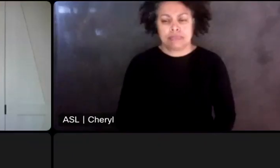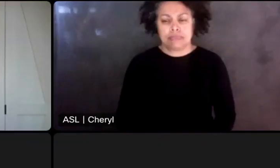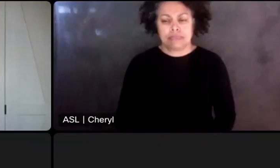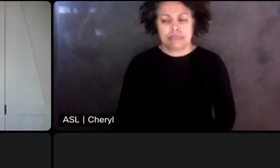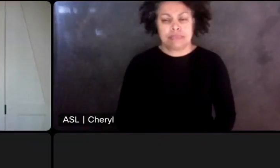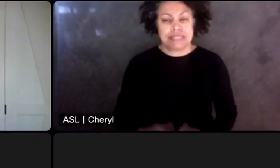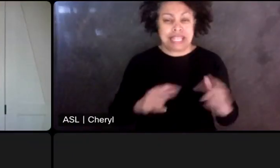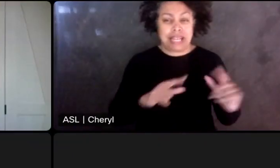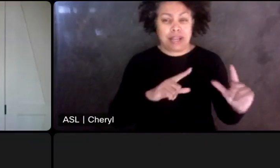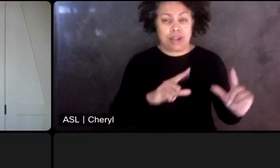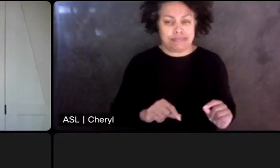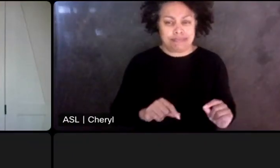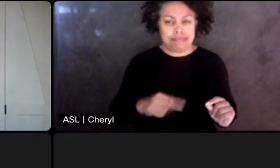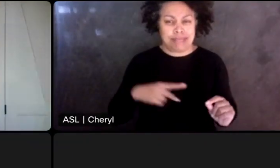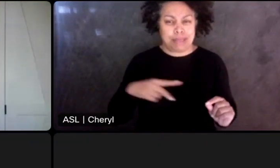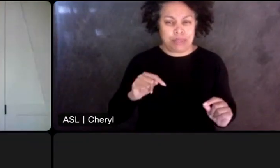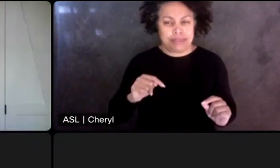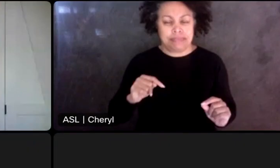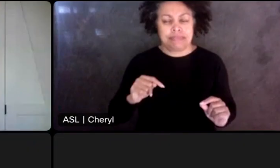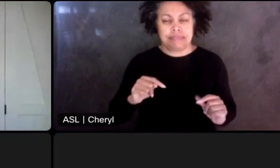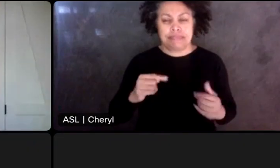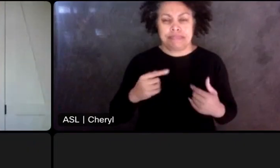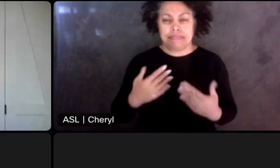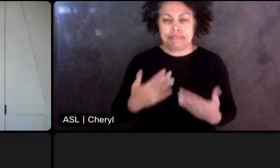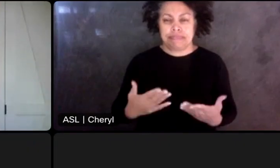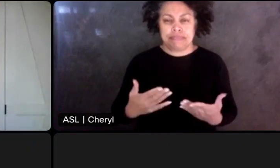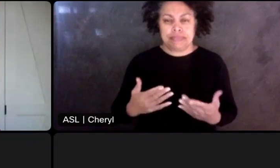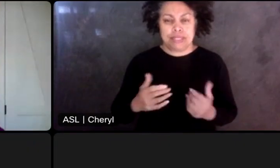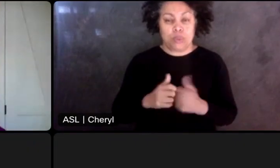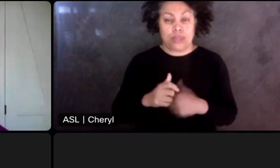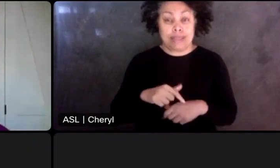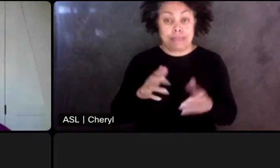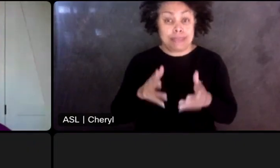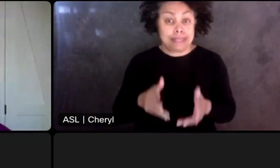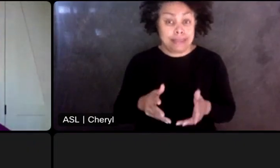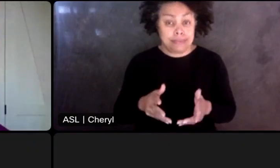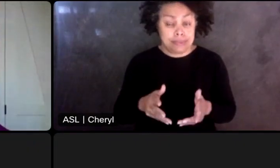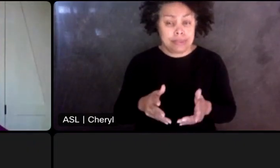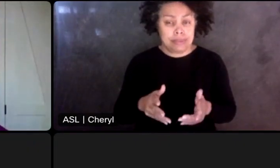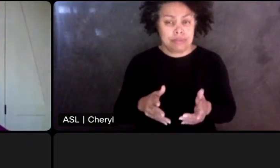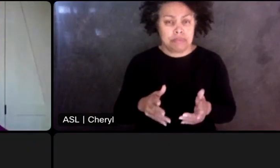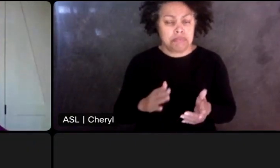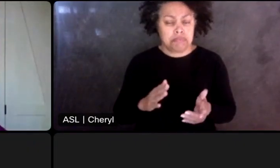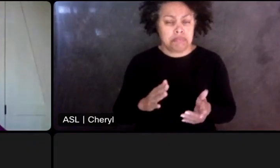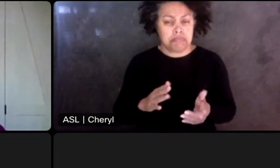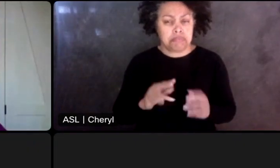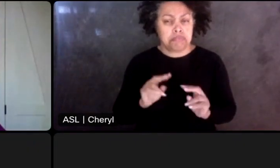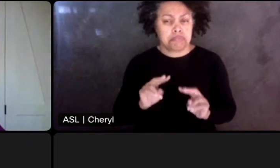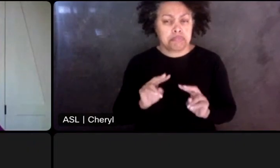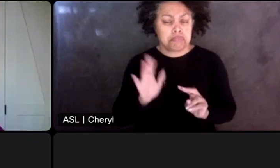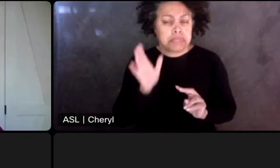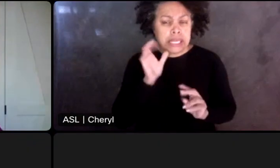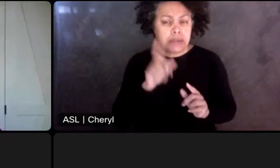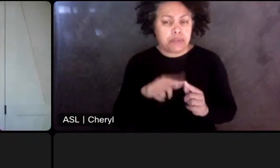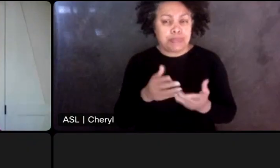stop sharing. And with our remaining time, I would love to hear again from you